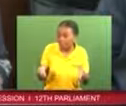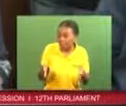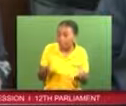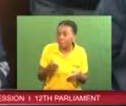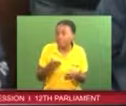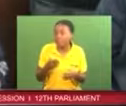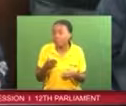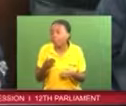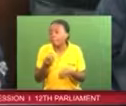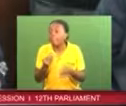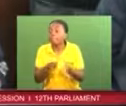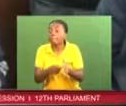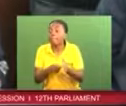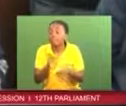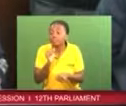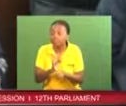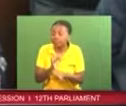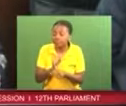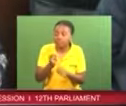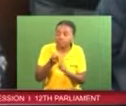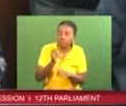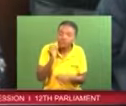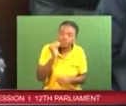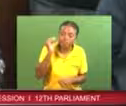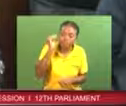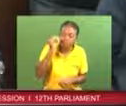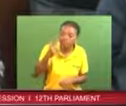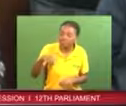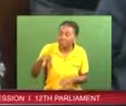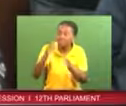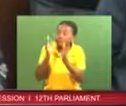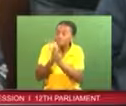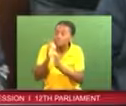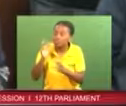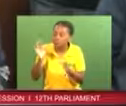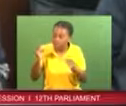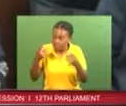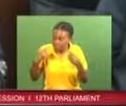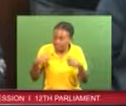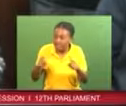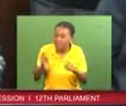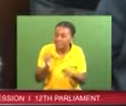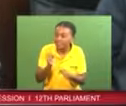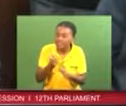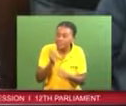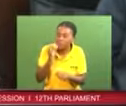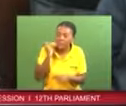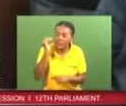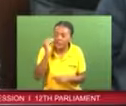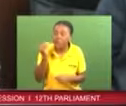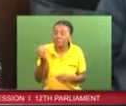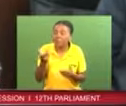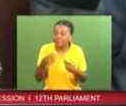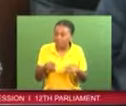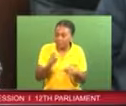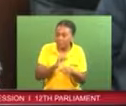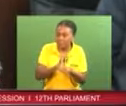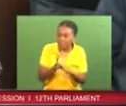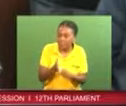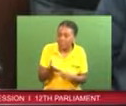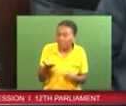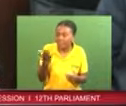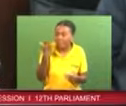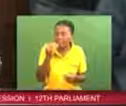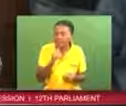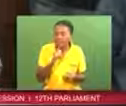asking, well, if I successfully work from home during the COVID, why can't I work from home now? Because there's so many benefits to be gained